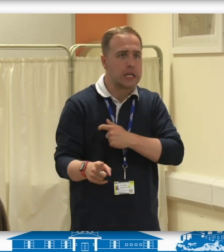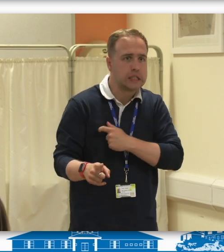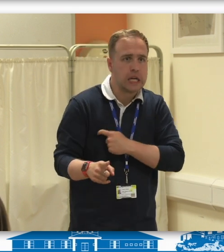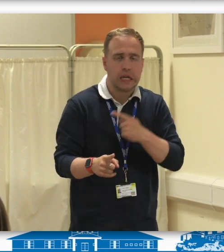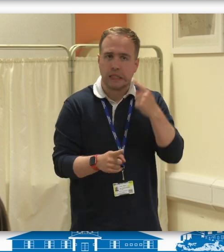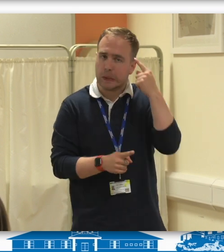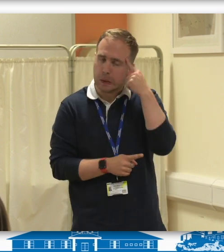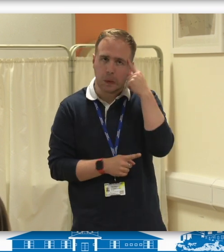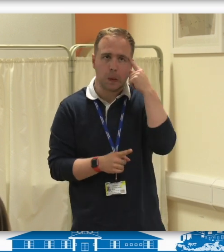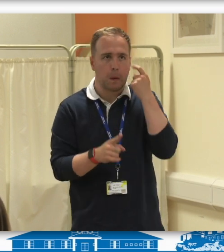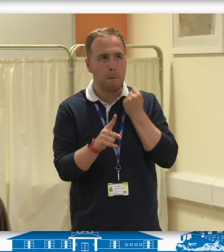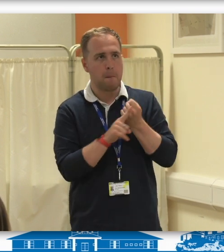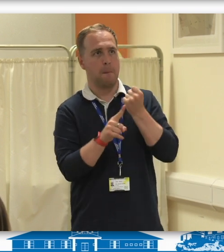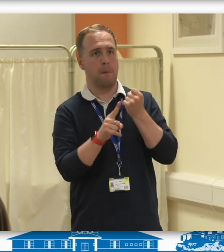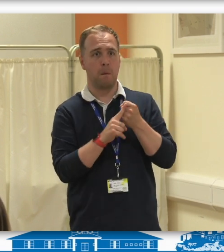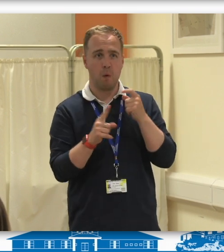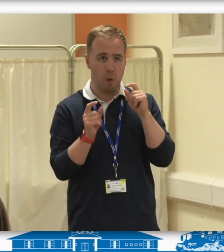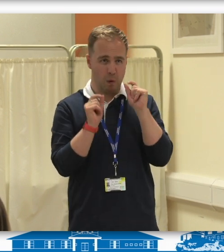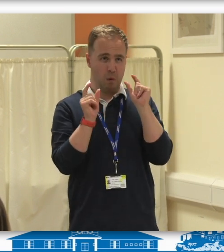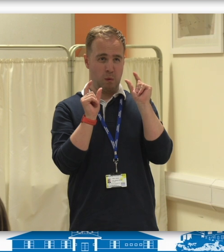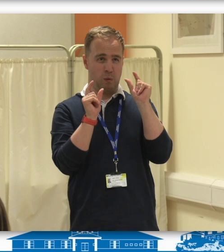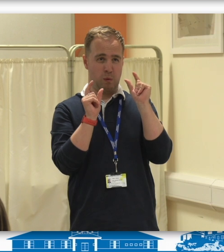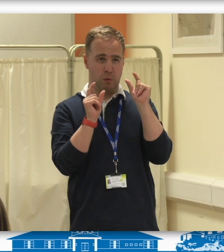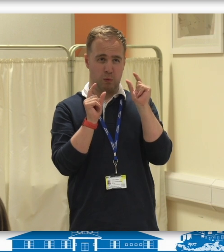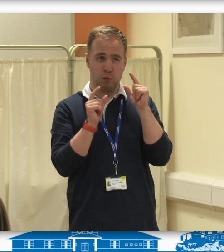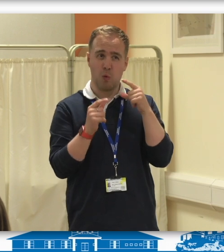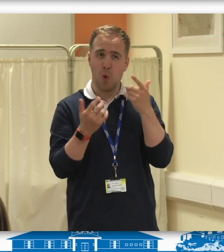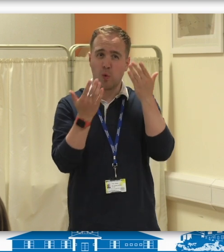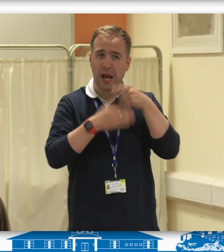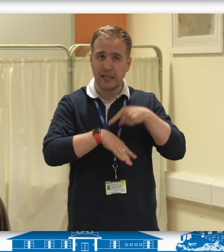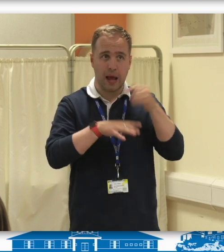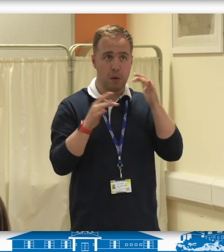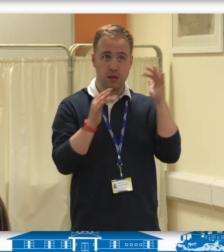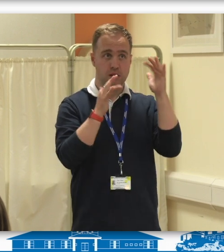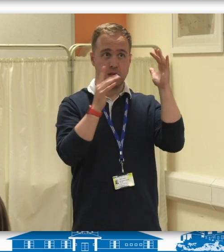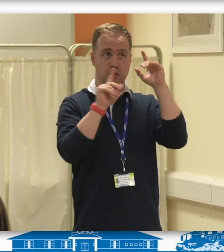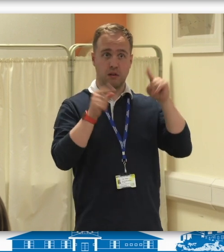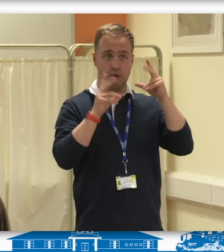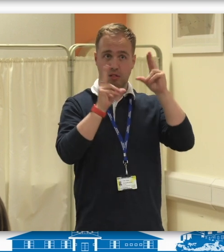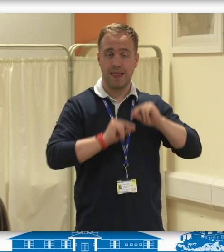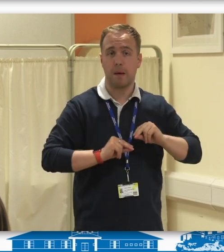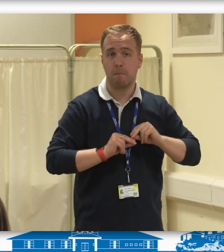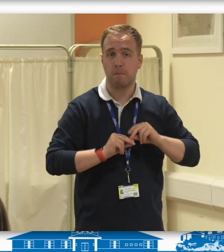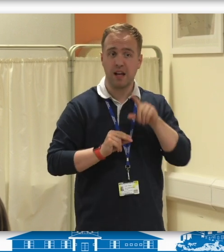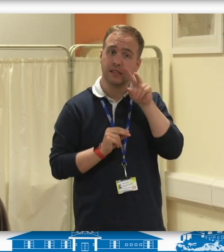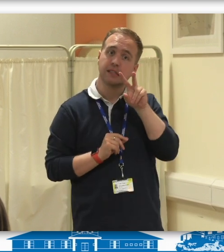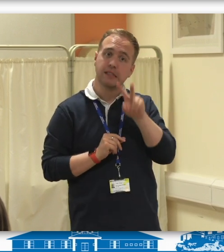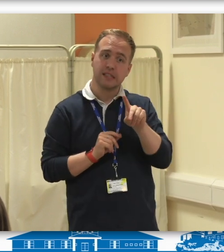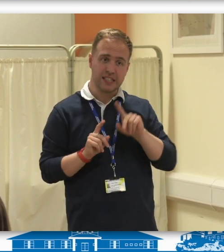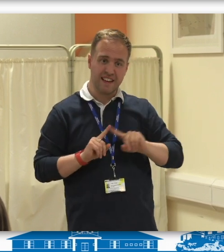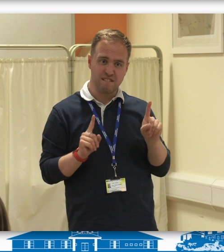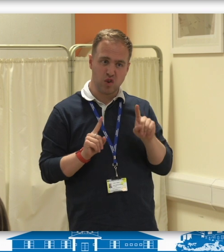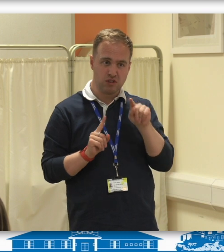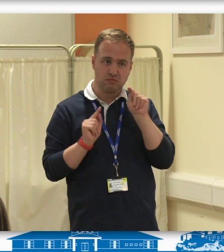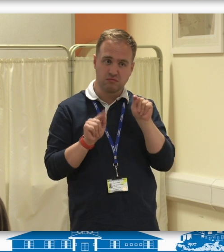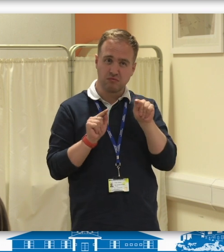cognitive disruption, hypersomnia, nighttime arousal. We often see an imbalance with the sympathetic